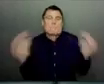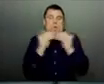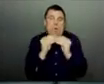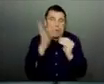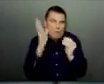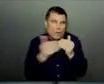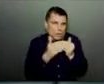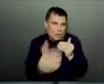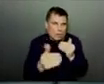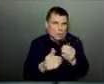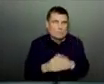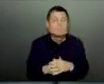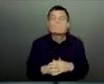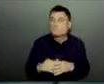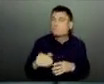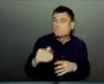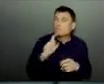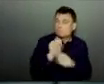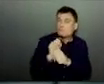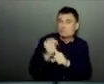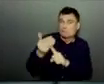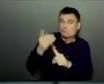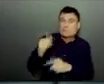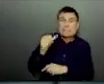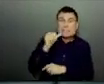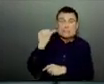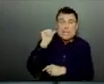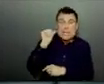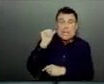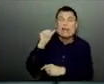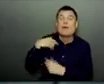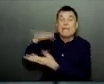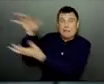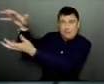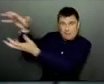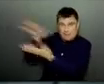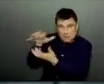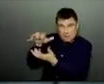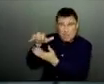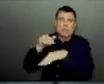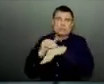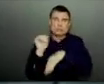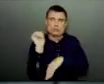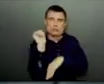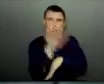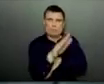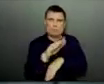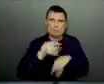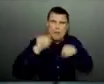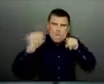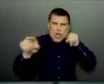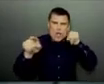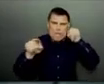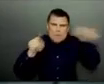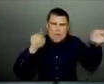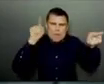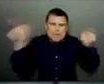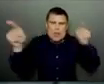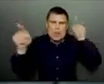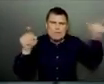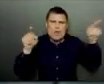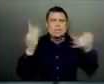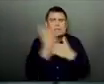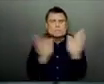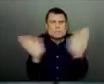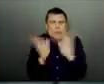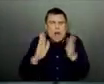at-risk, remote and rural communities including some of our First Nations communities across British Columbia.